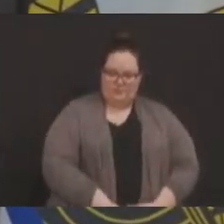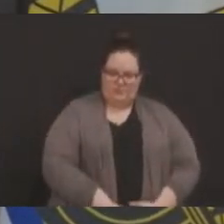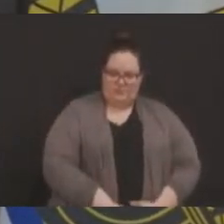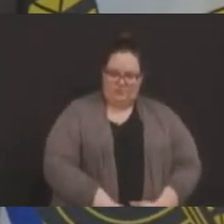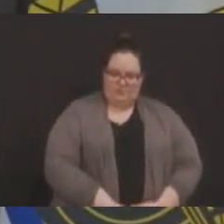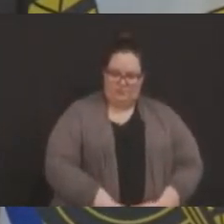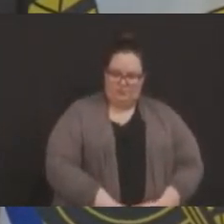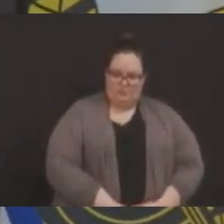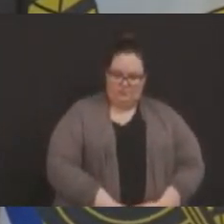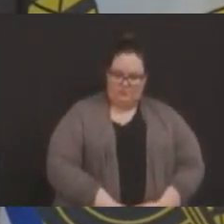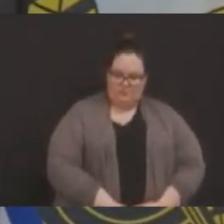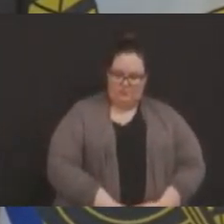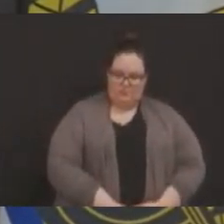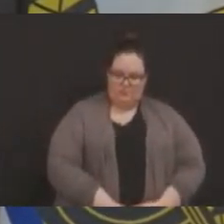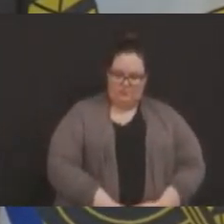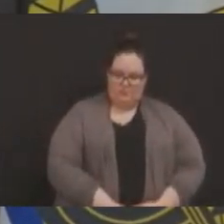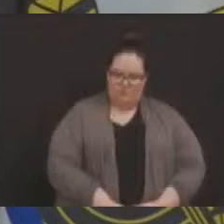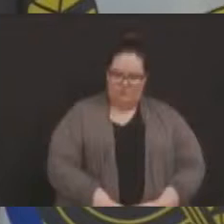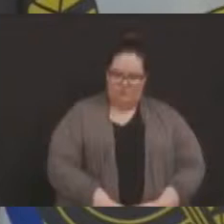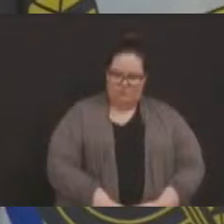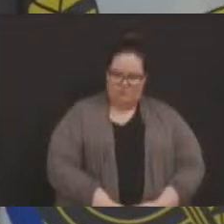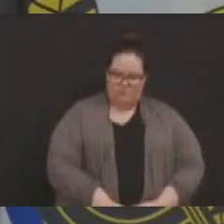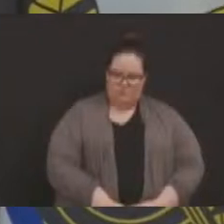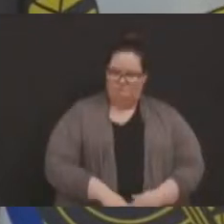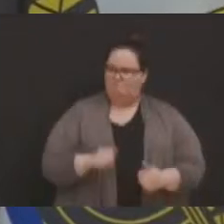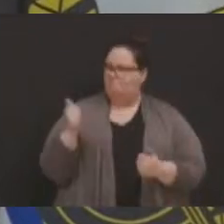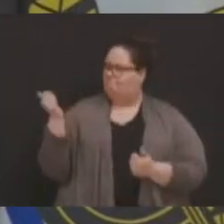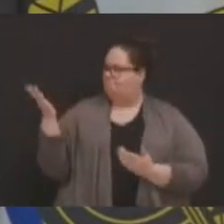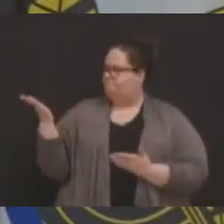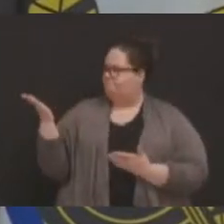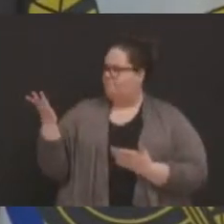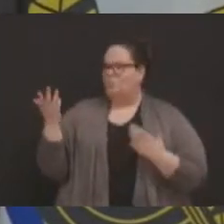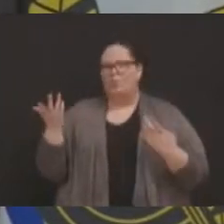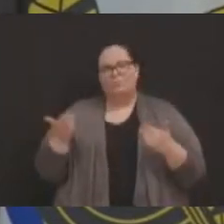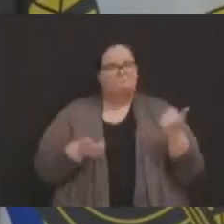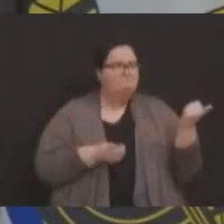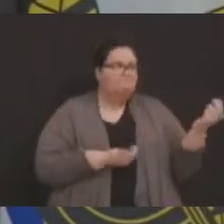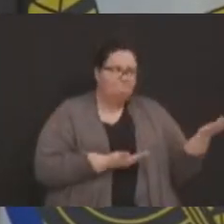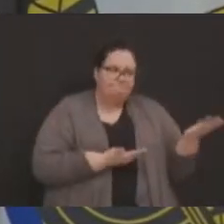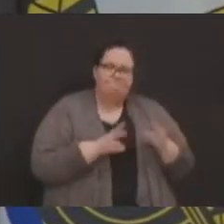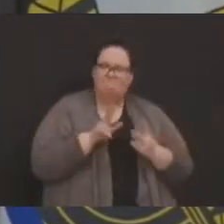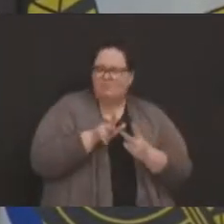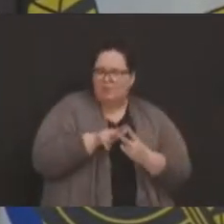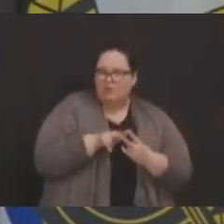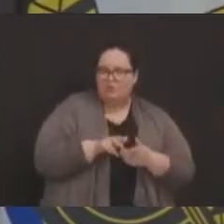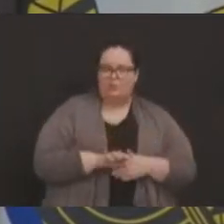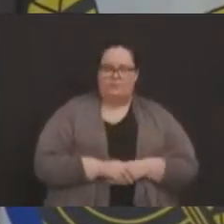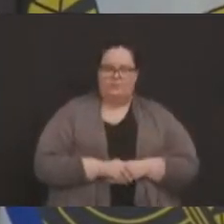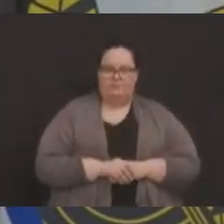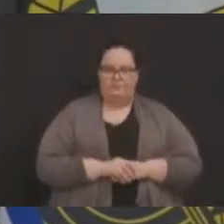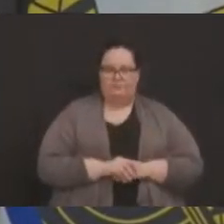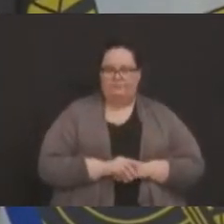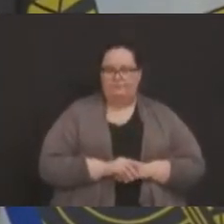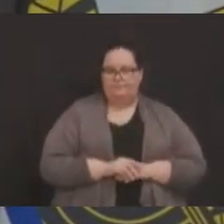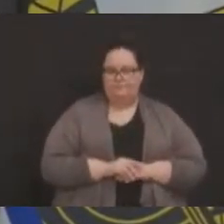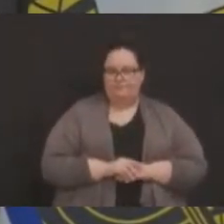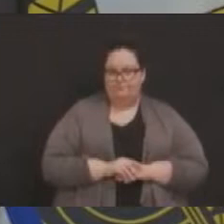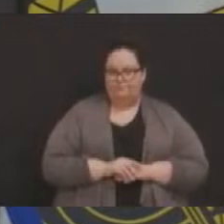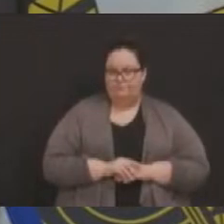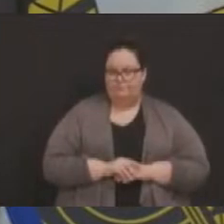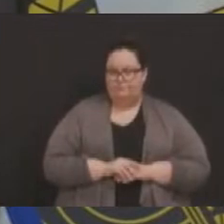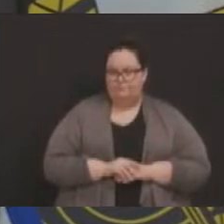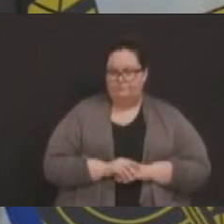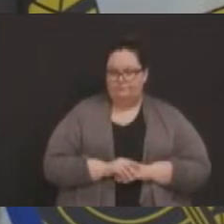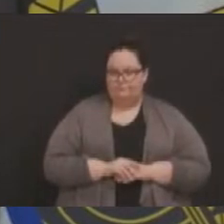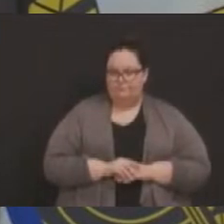confirmed delivery of almost 200,000 or something like that rapid tests to New Brunswick. And Dr. Russell, you were sort of suggesting